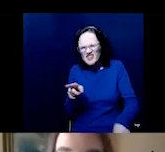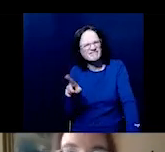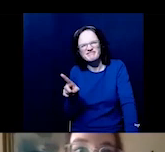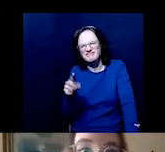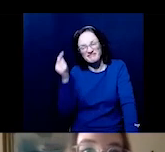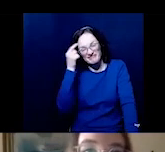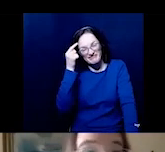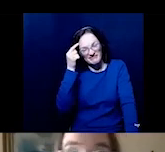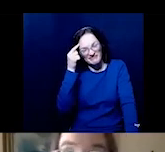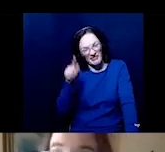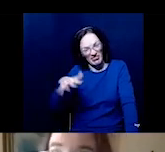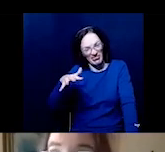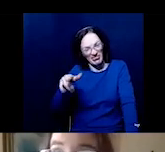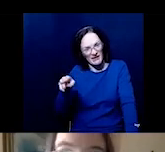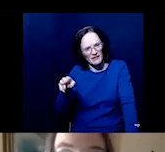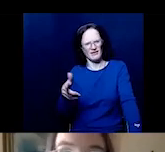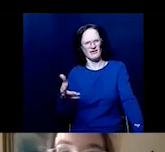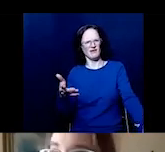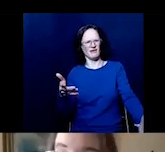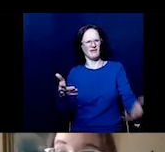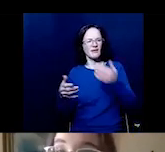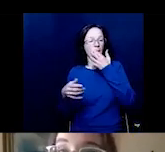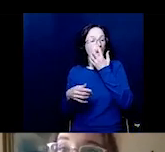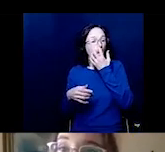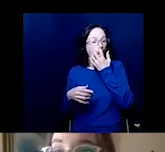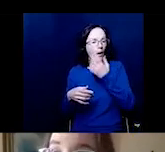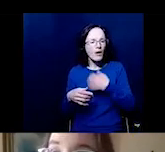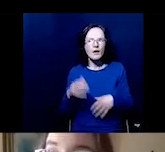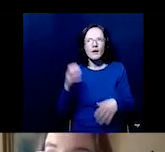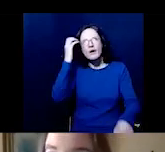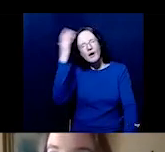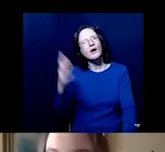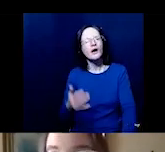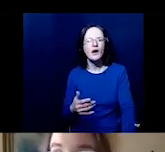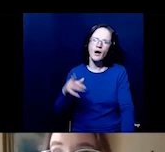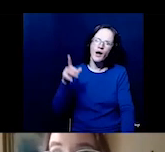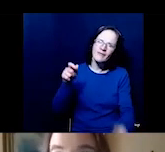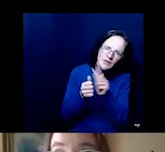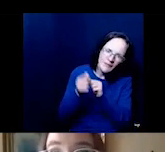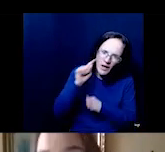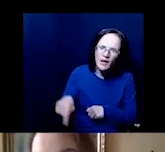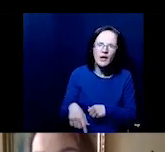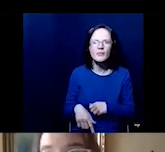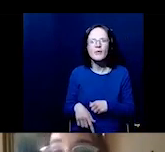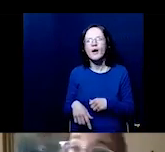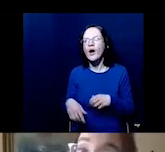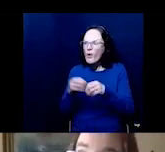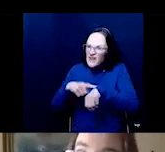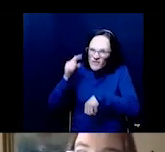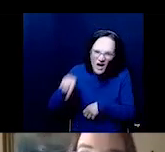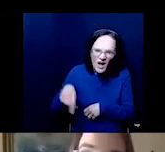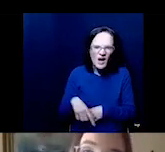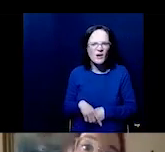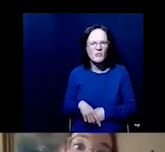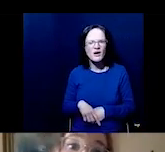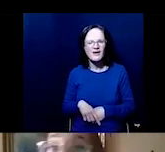annoying. Accommodations is a privilege and it's not fair. For example, when you hear a student having extra time on an exam, sometimes you can hear